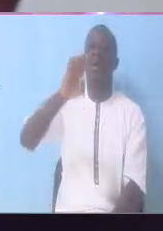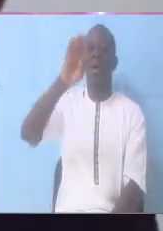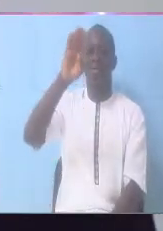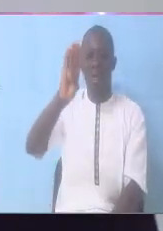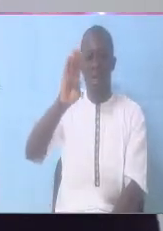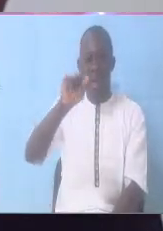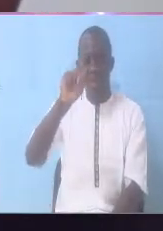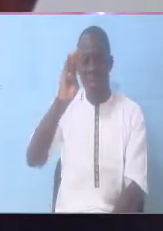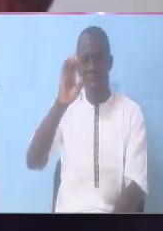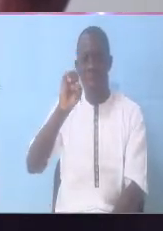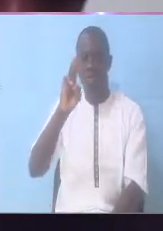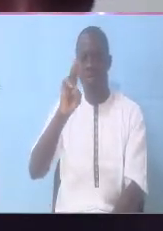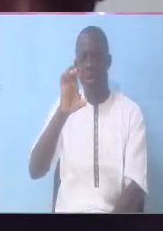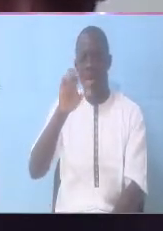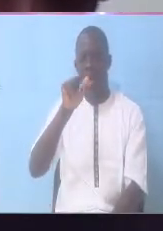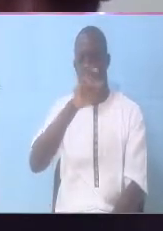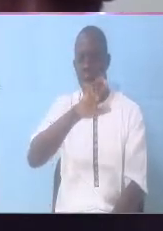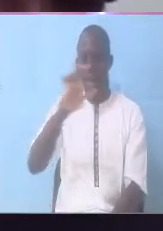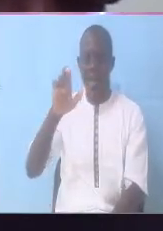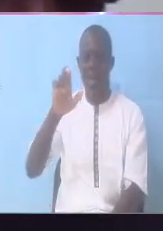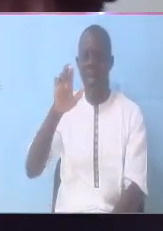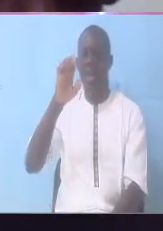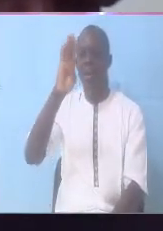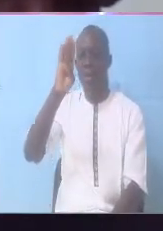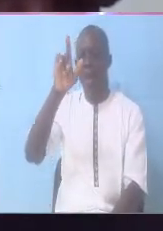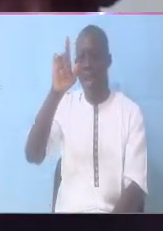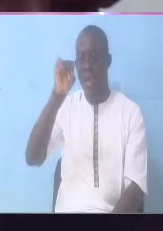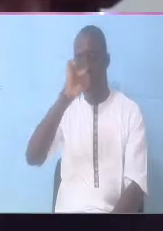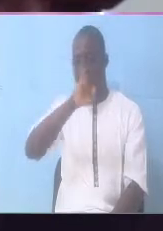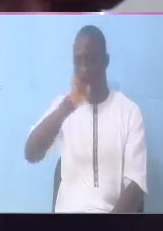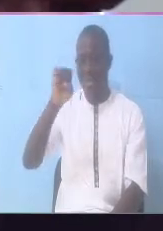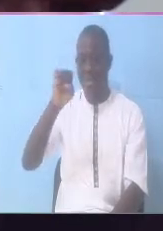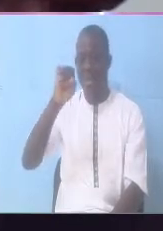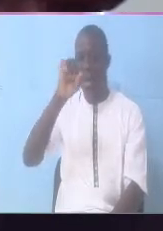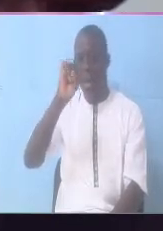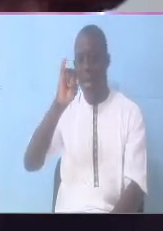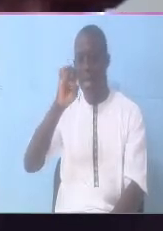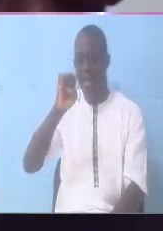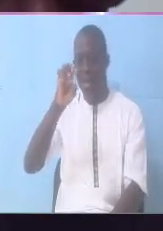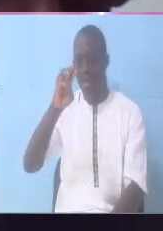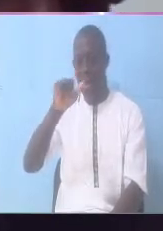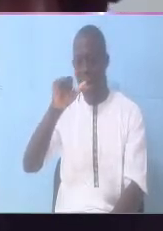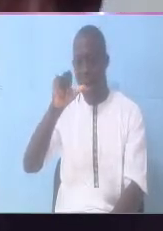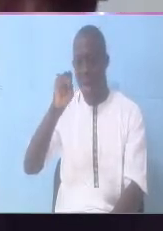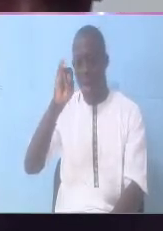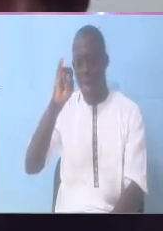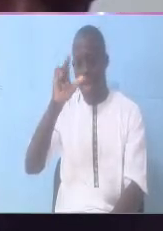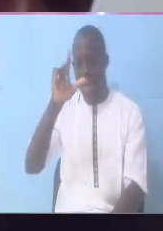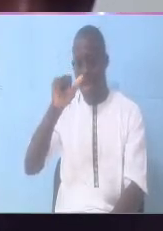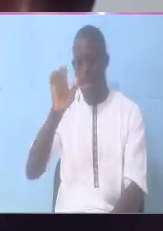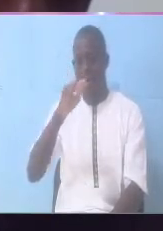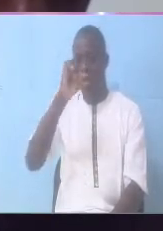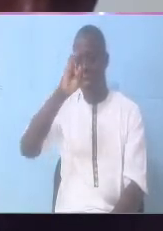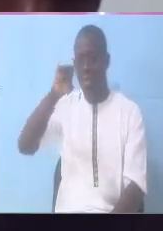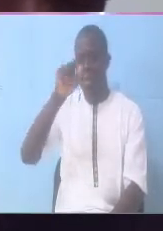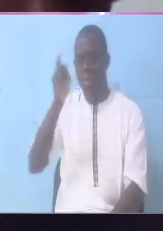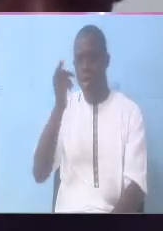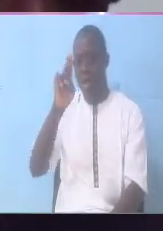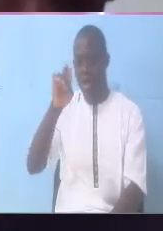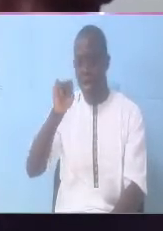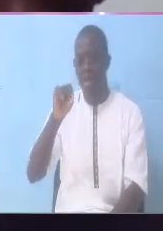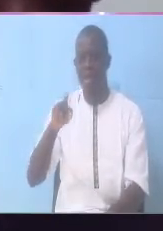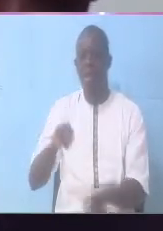Ismaila Diagne. Ismaila Diagne. Baboucar Blaise Ismaila Diagne. Blaise Compaoré, Burkina